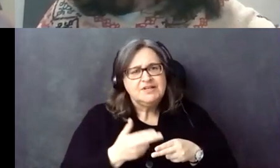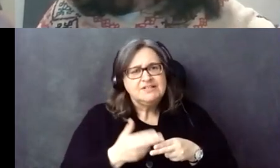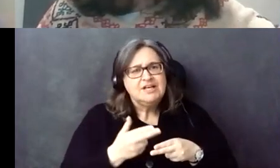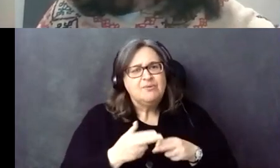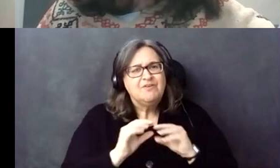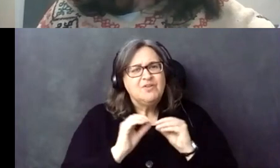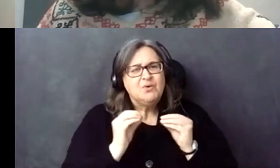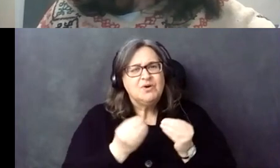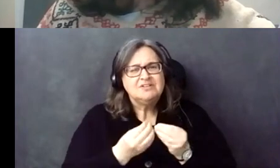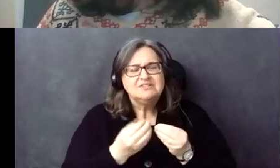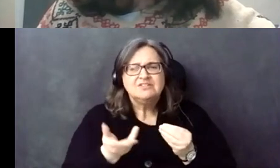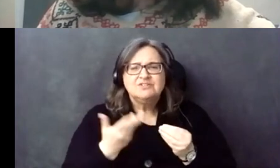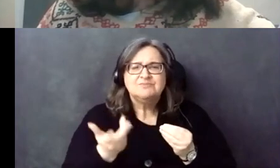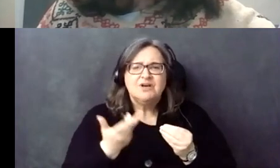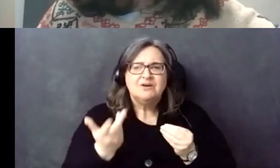organization